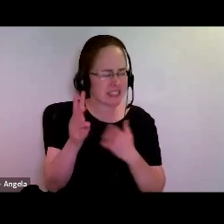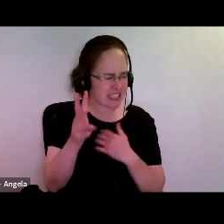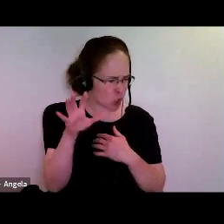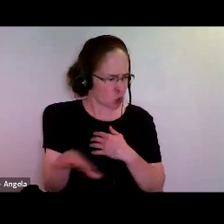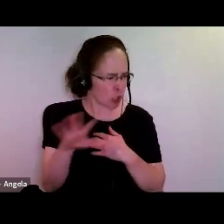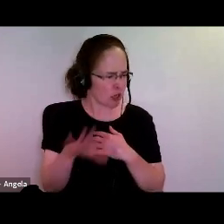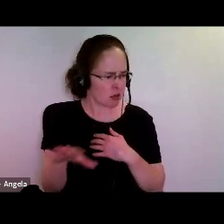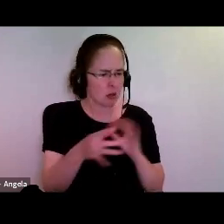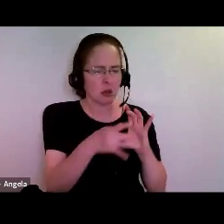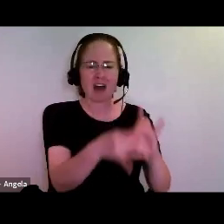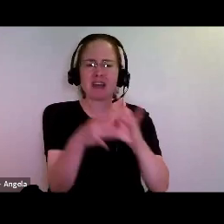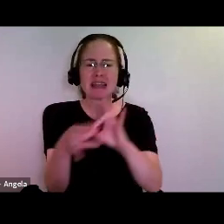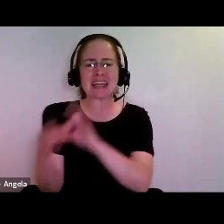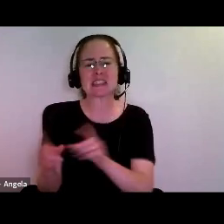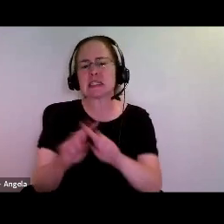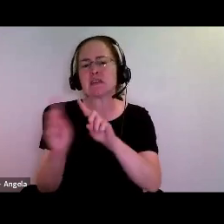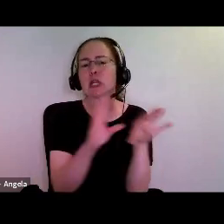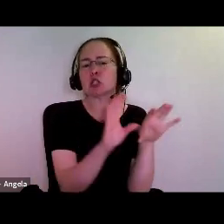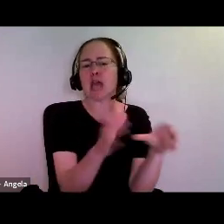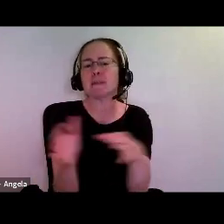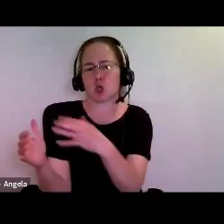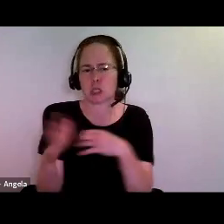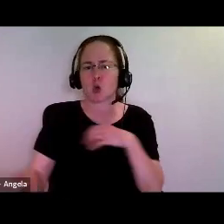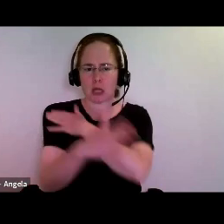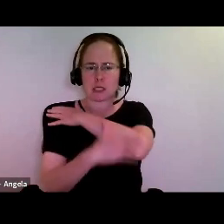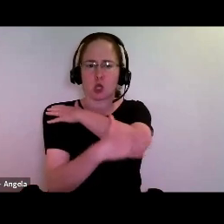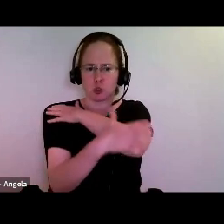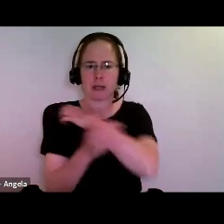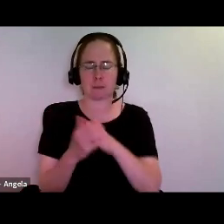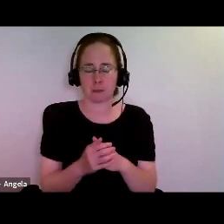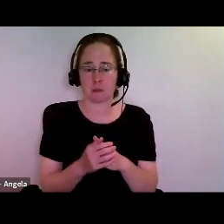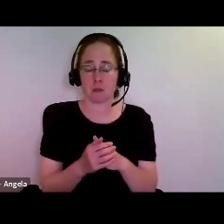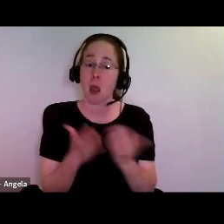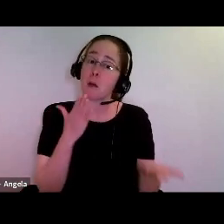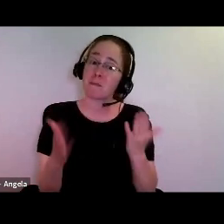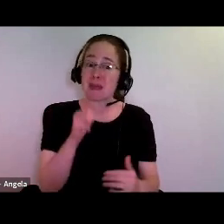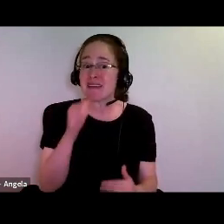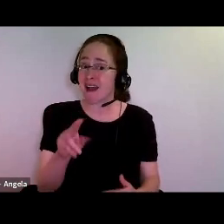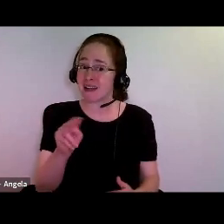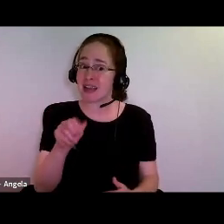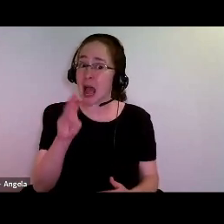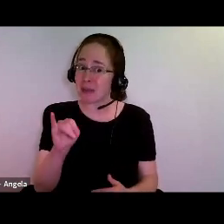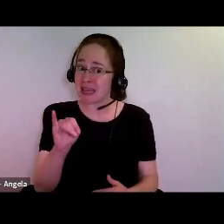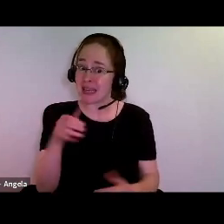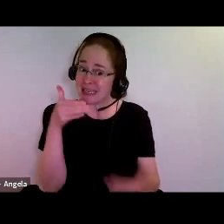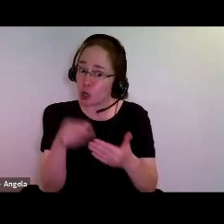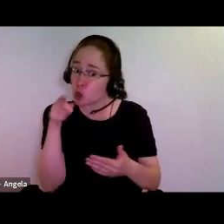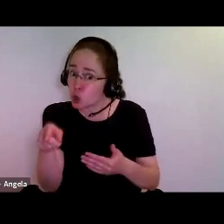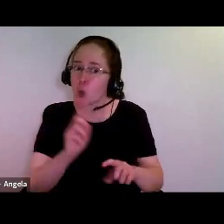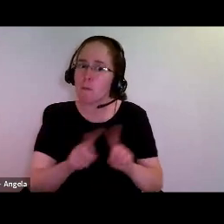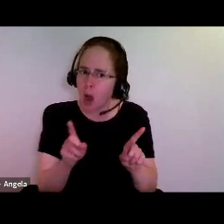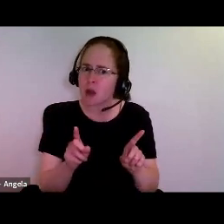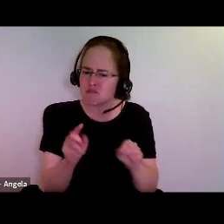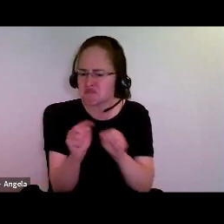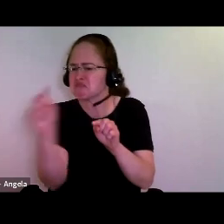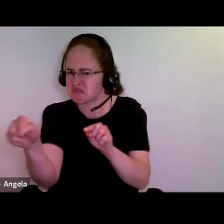so affiliates or chapters across the country. So there may not be a NAMI where you are, but there's one